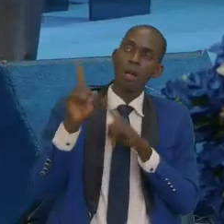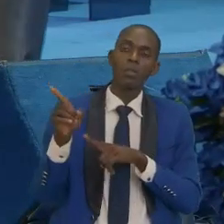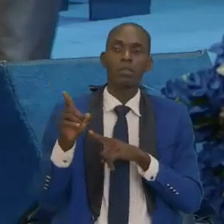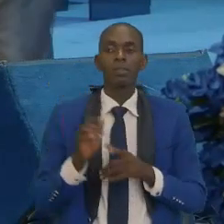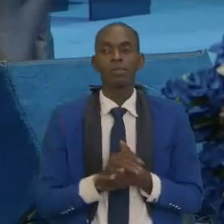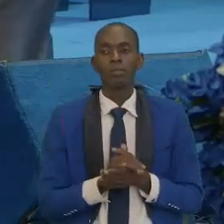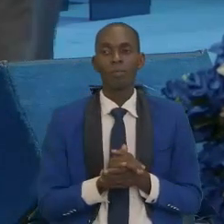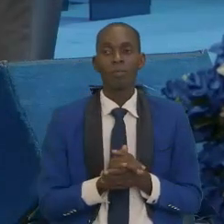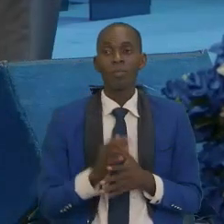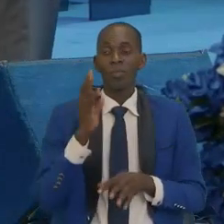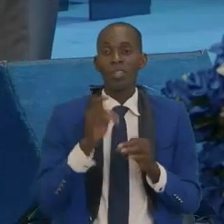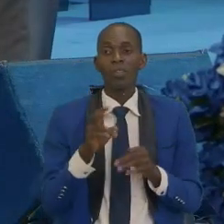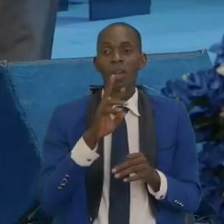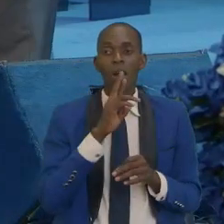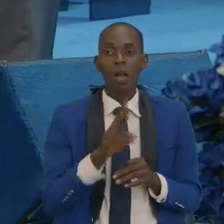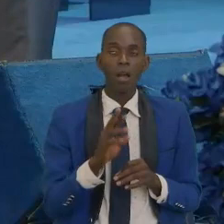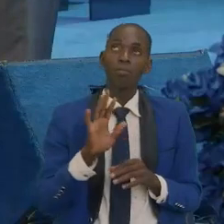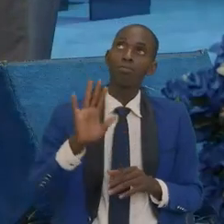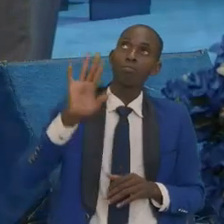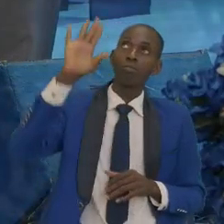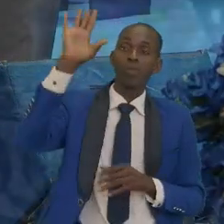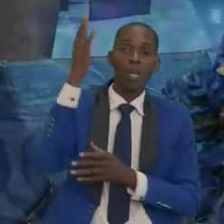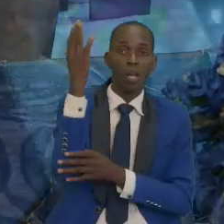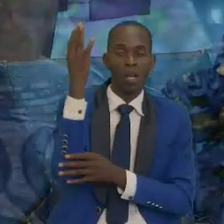If you are raising up your hand, you will stand up.